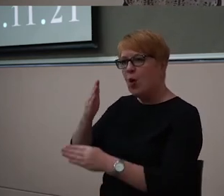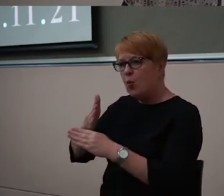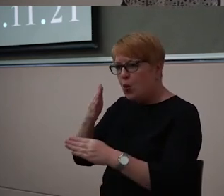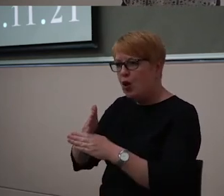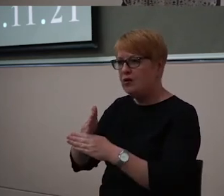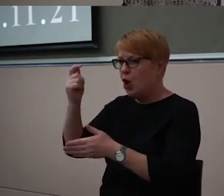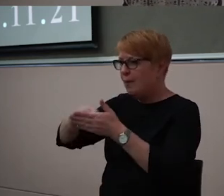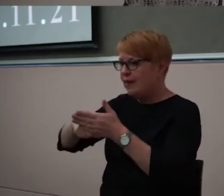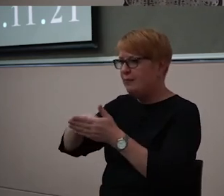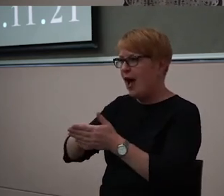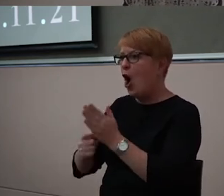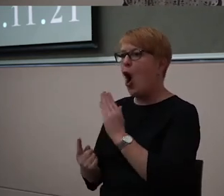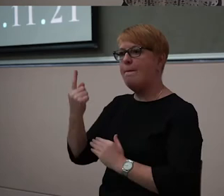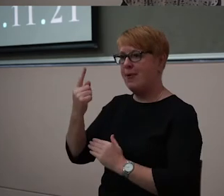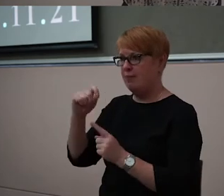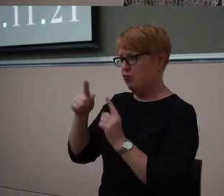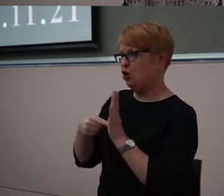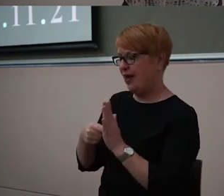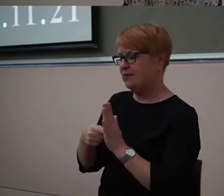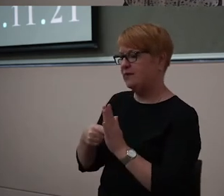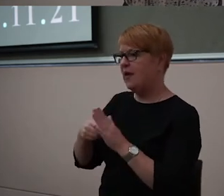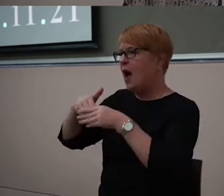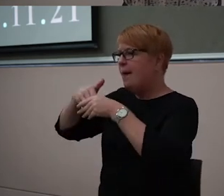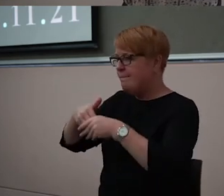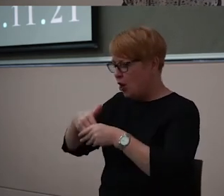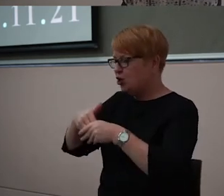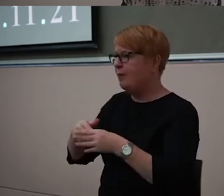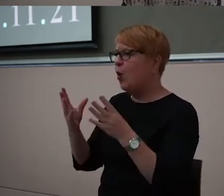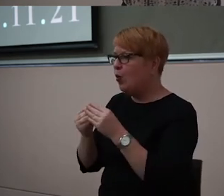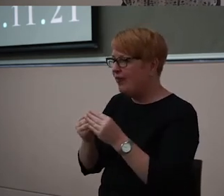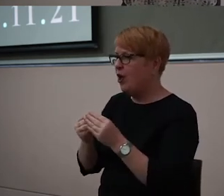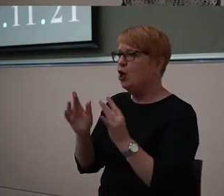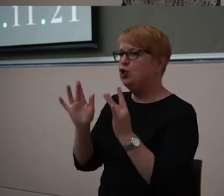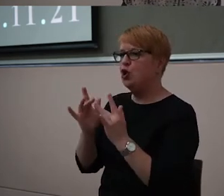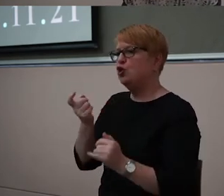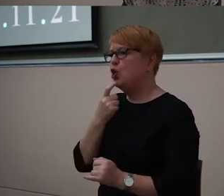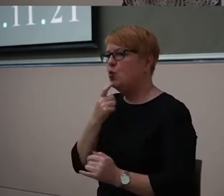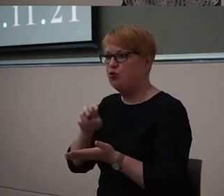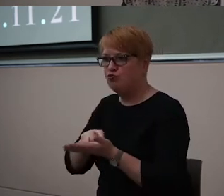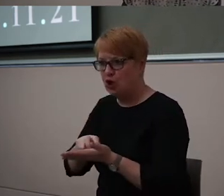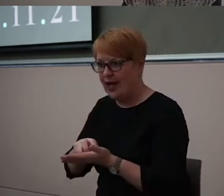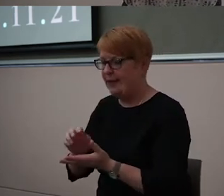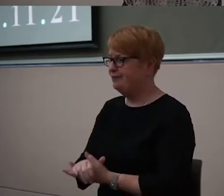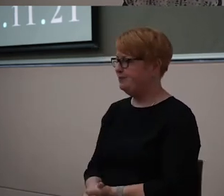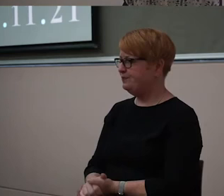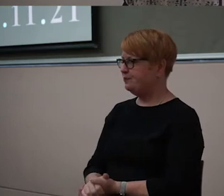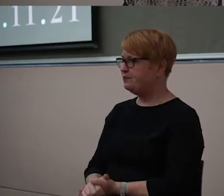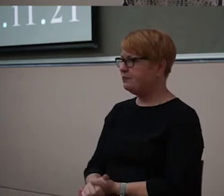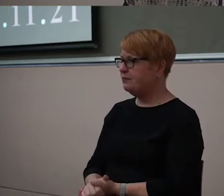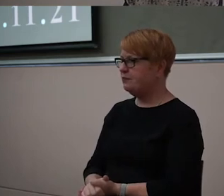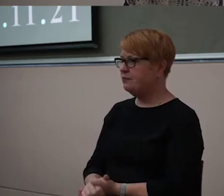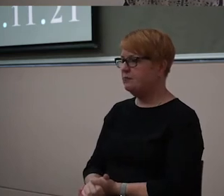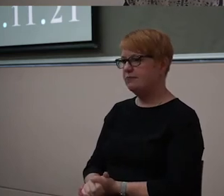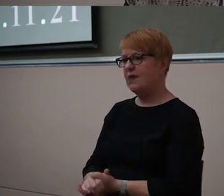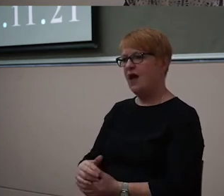commissioned by UP Projects in partnership with Touchstones Rochdale. This new commission forefronts the